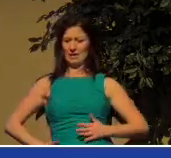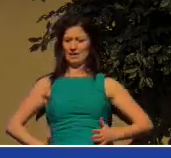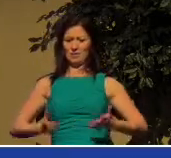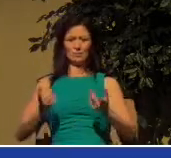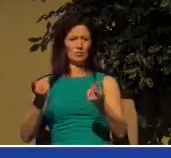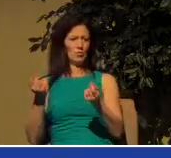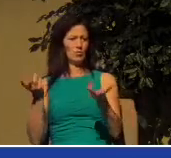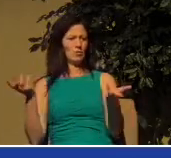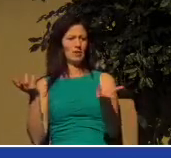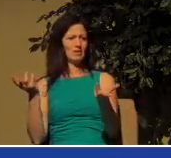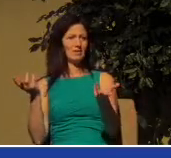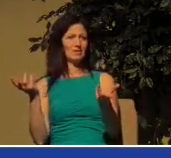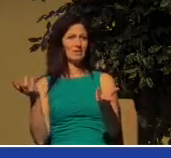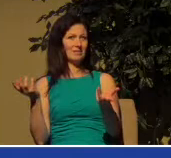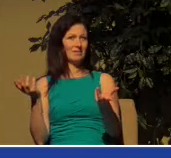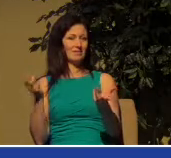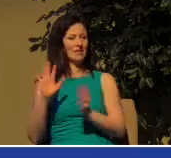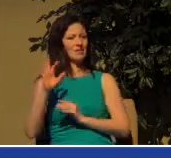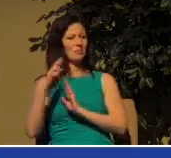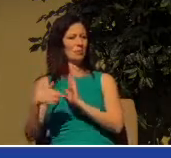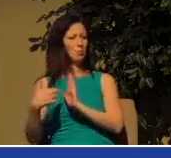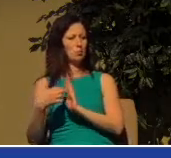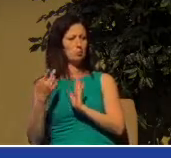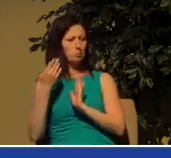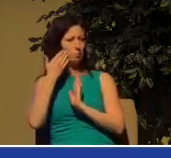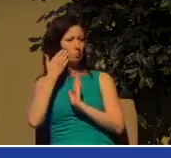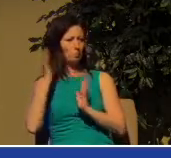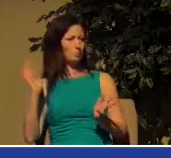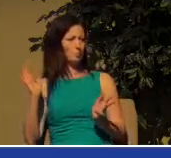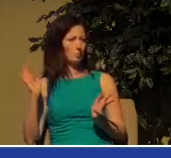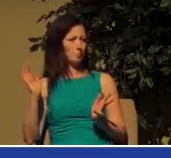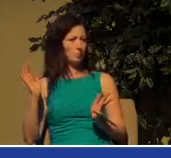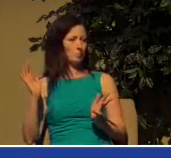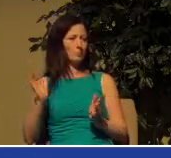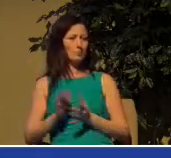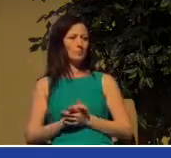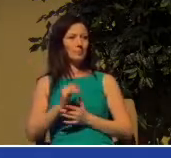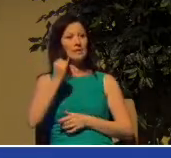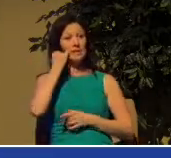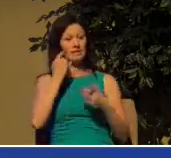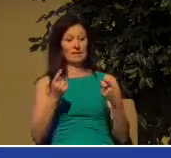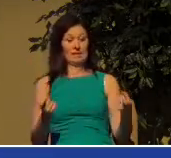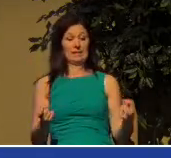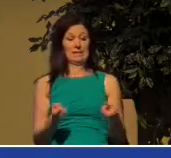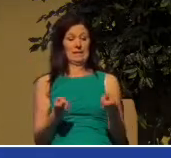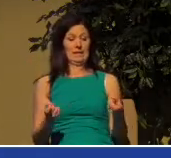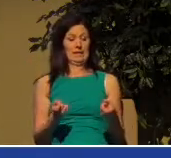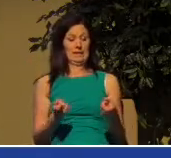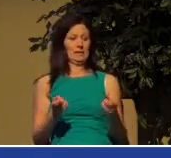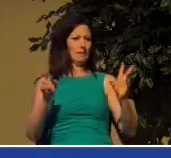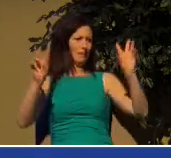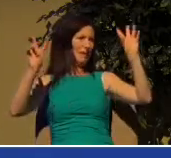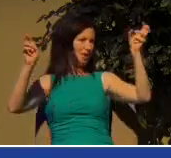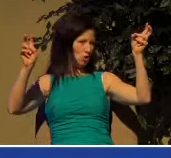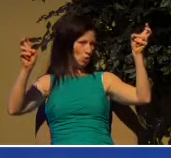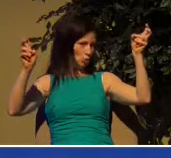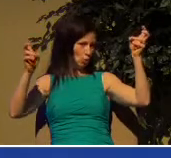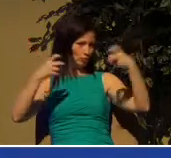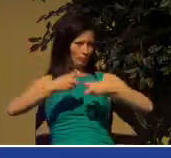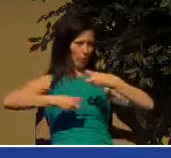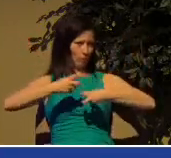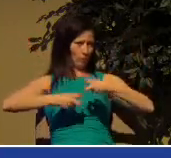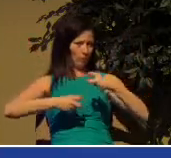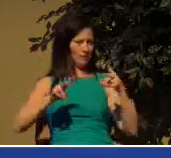do in order to produce salvation. Because if sin was the big issue,